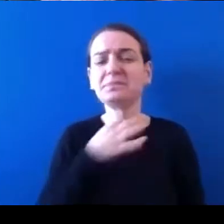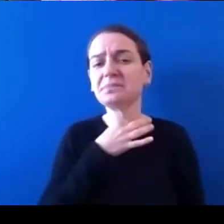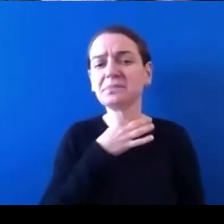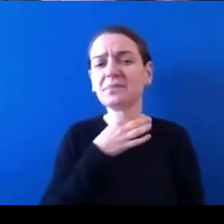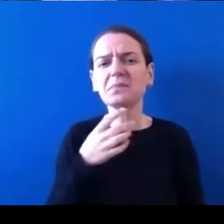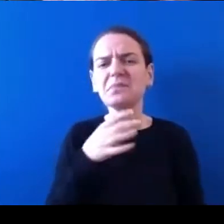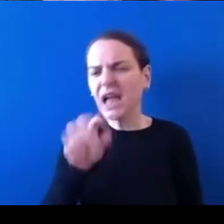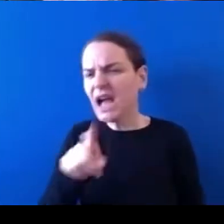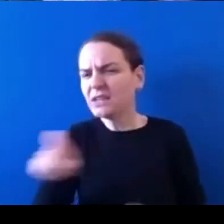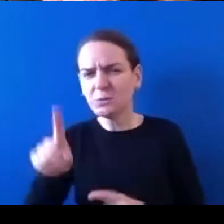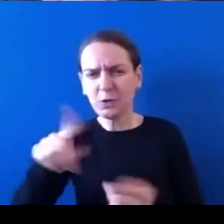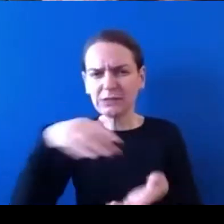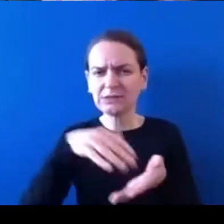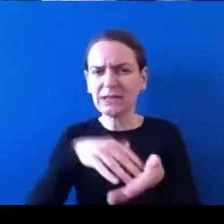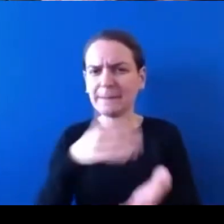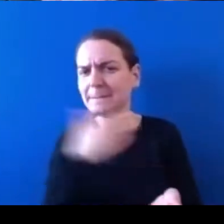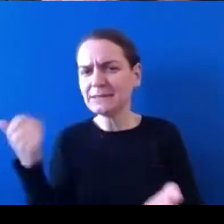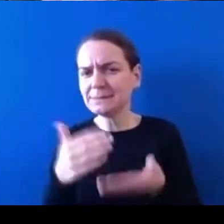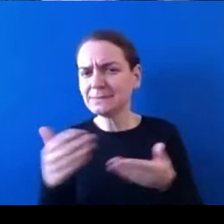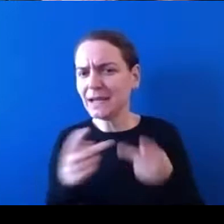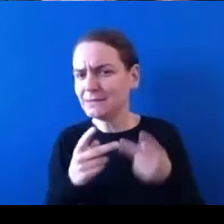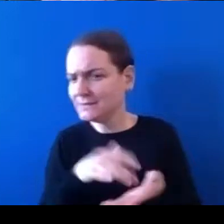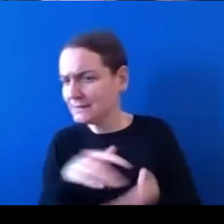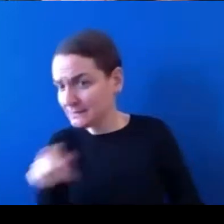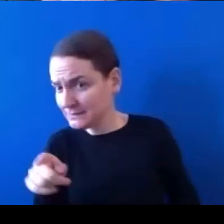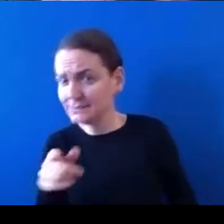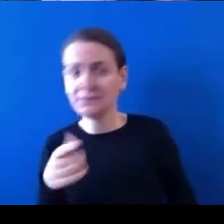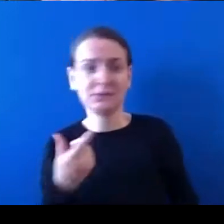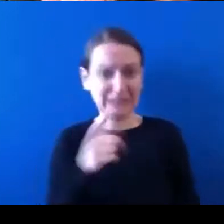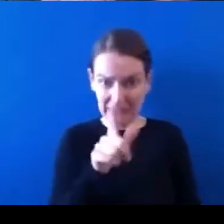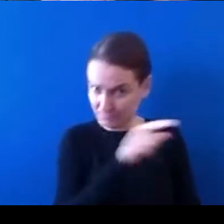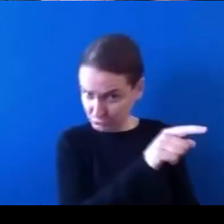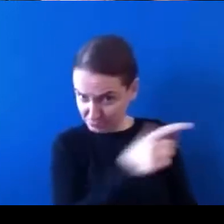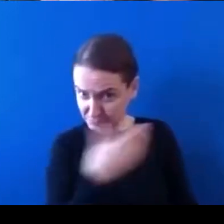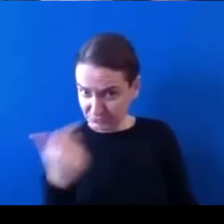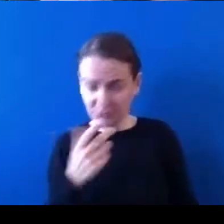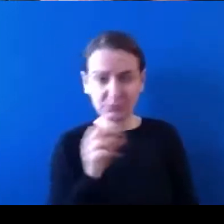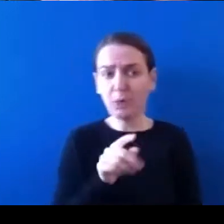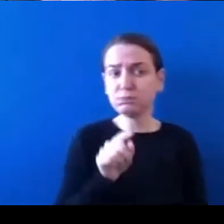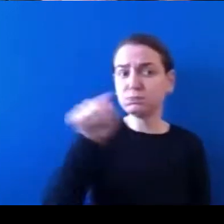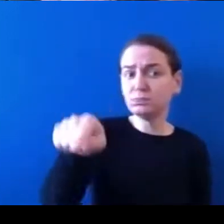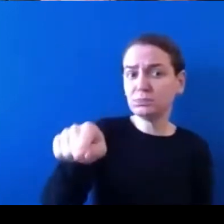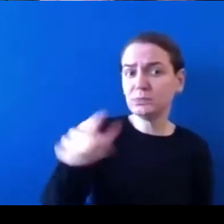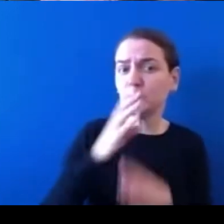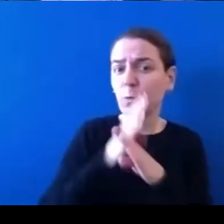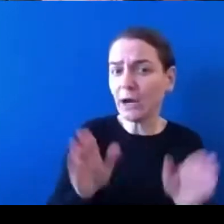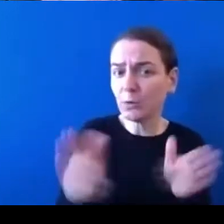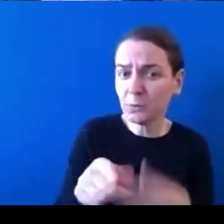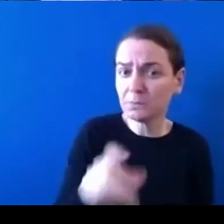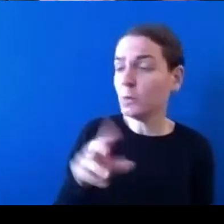said, you're going to be living in these dorms because these are where the nurses live and they all study 24/7. And that's what she